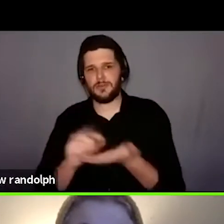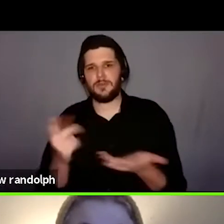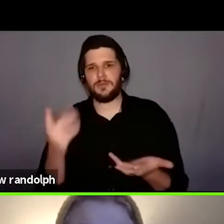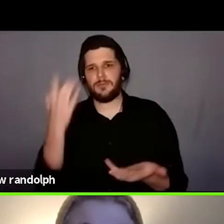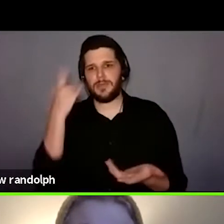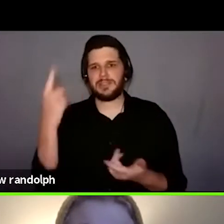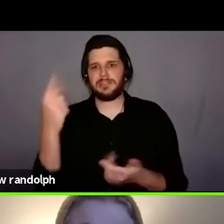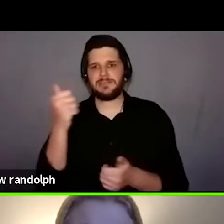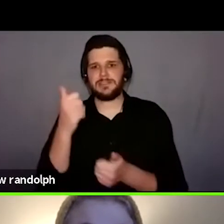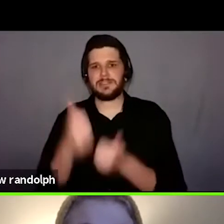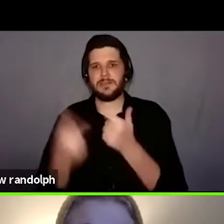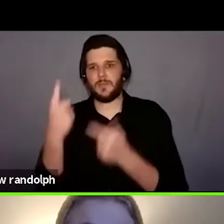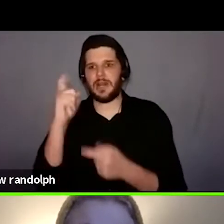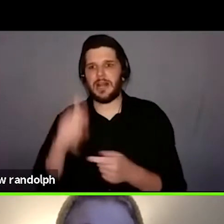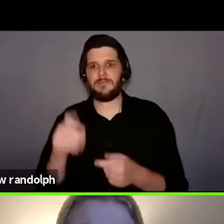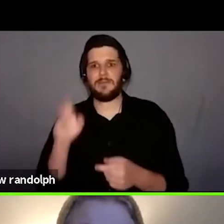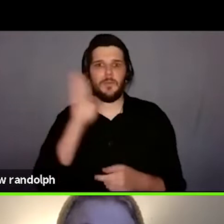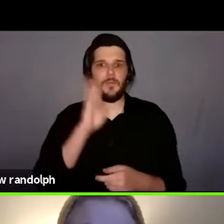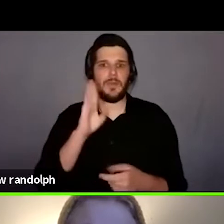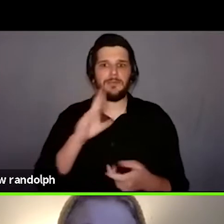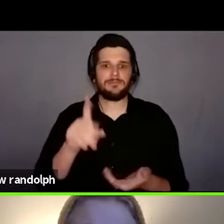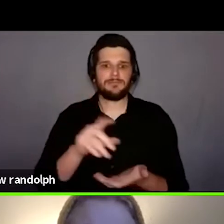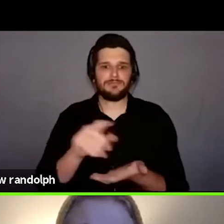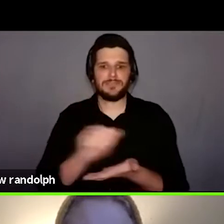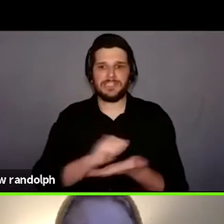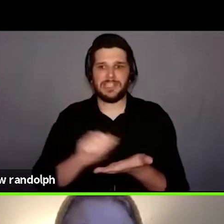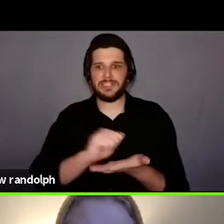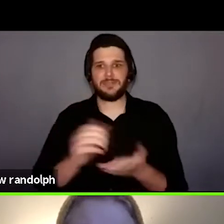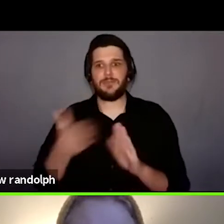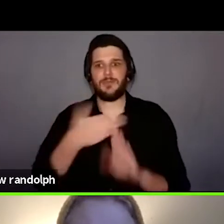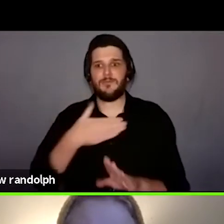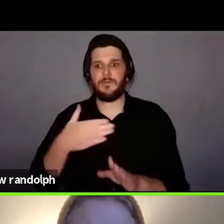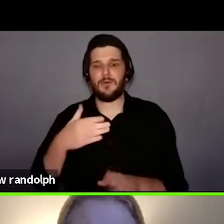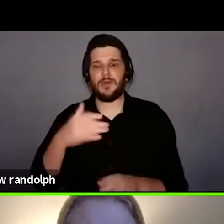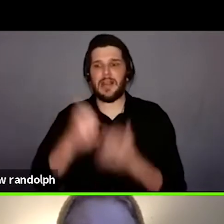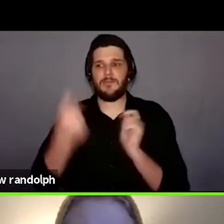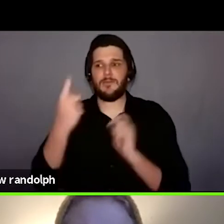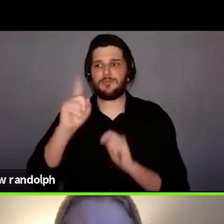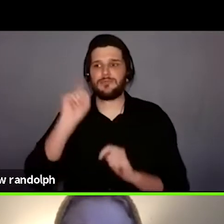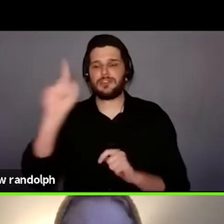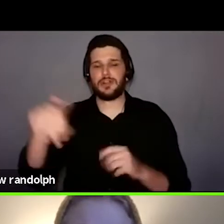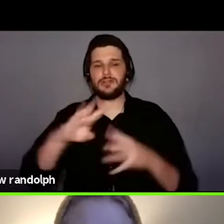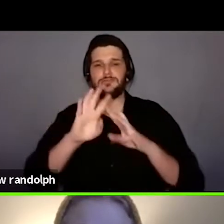to do the breakfast dishes before everyone else goes off to be on the front line.